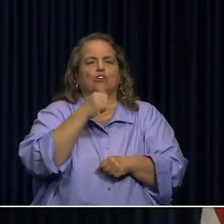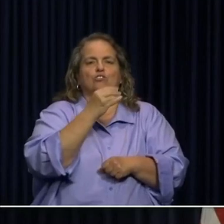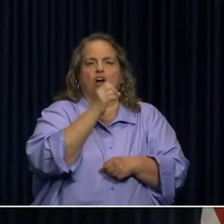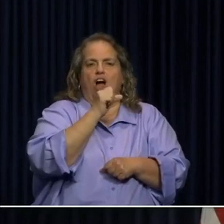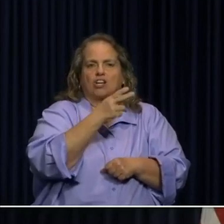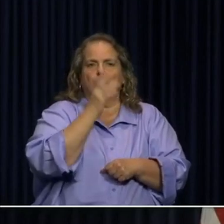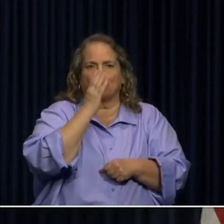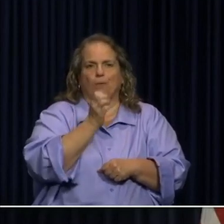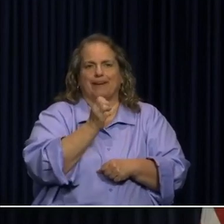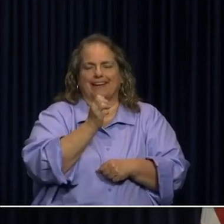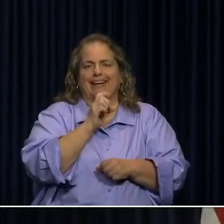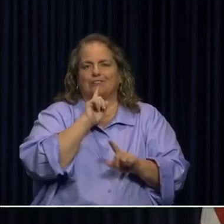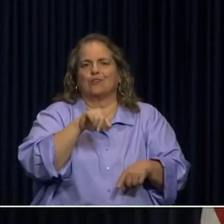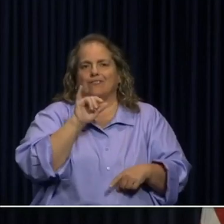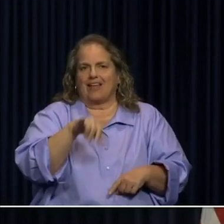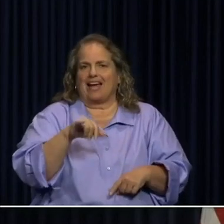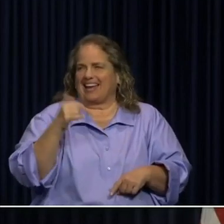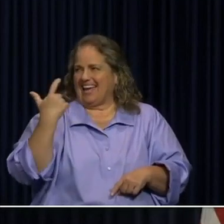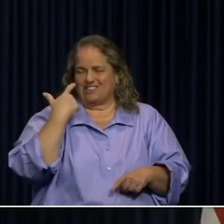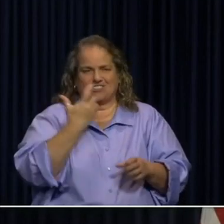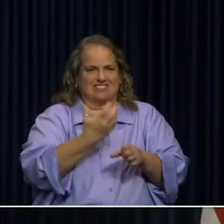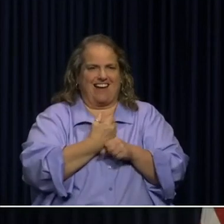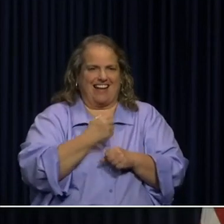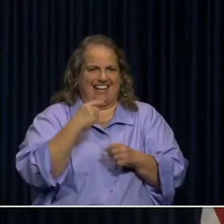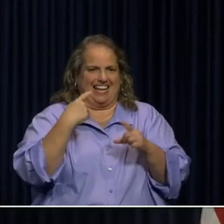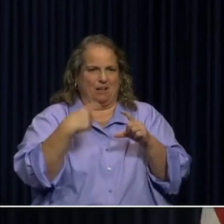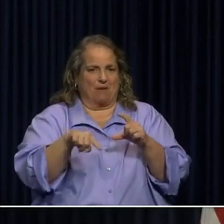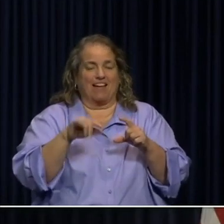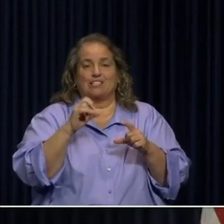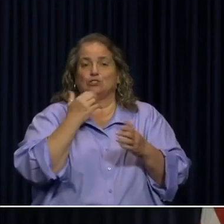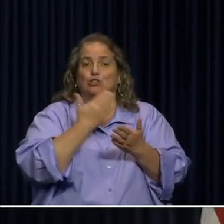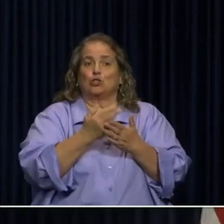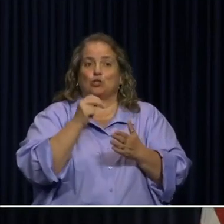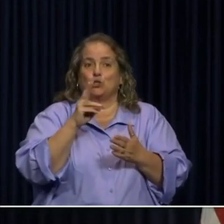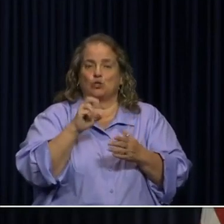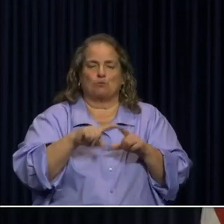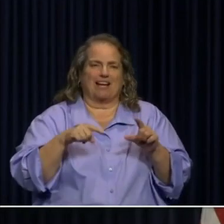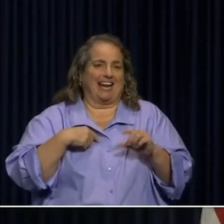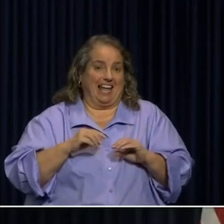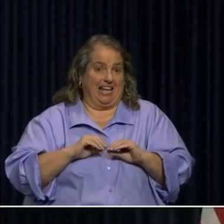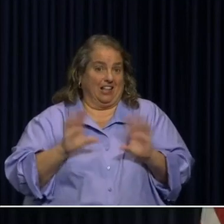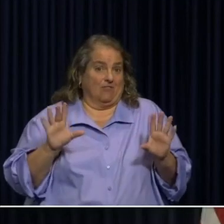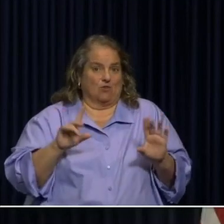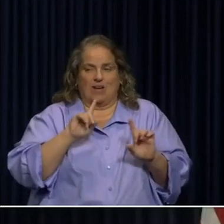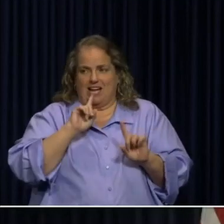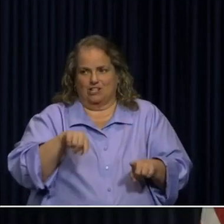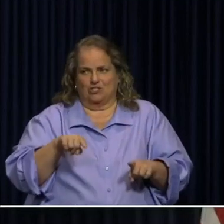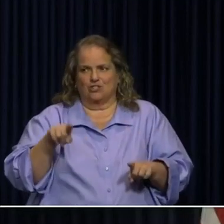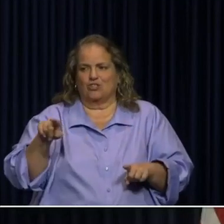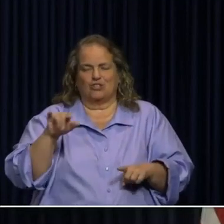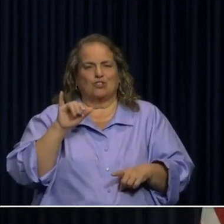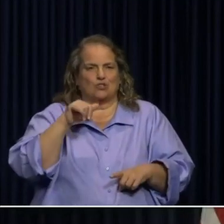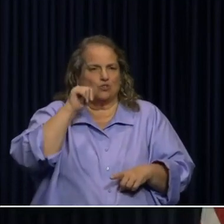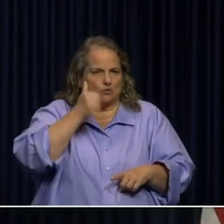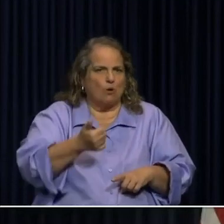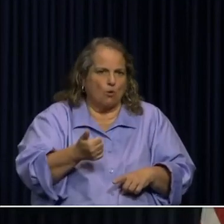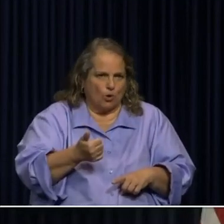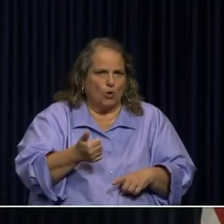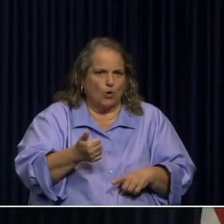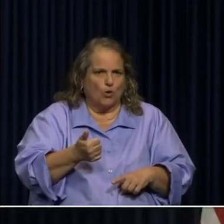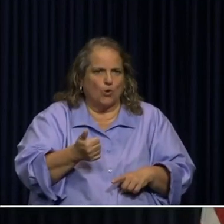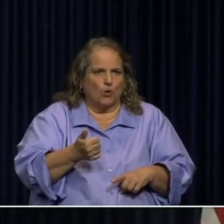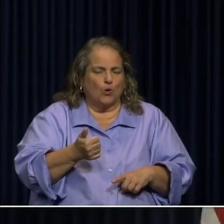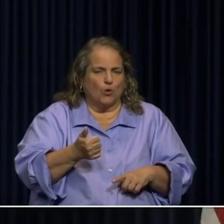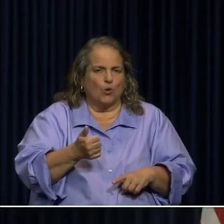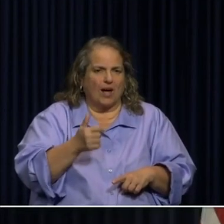email as I was up here, and it is good news, but we'll have to have clarification of that tomorrow.